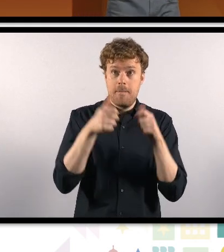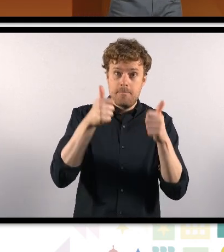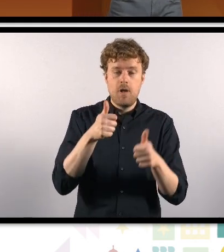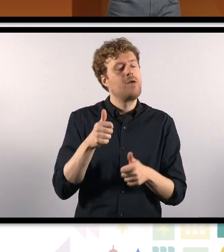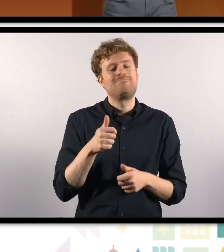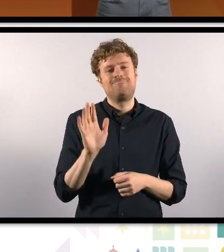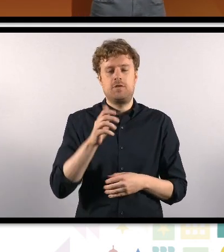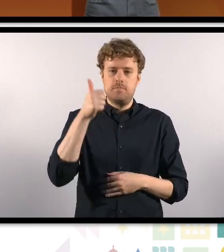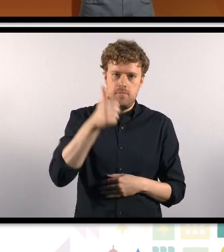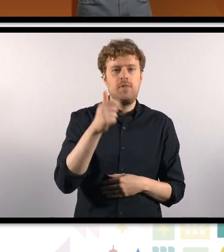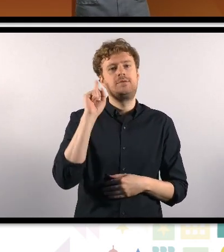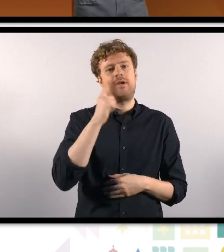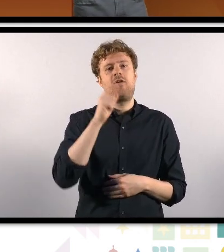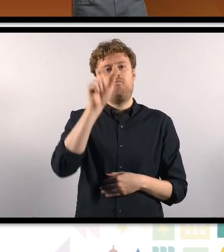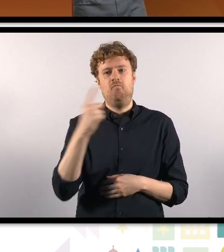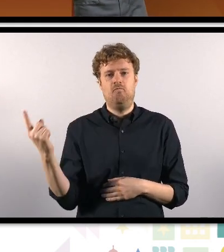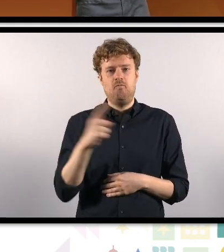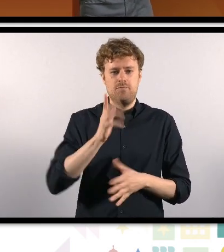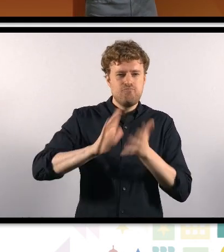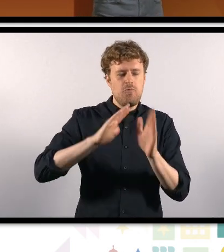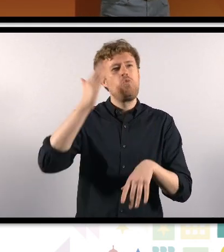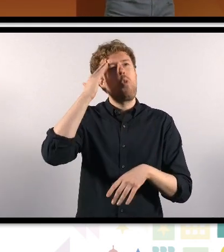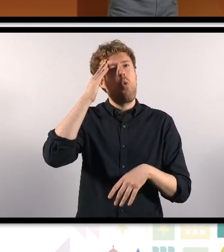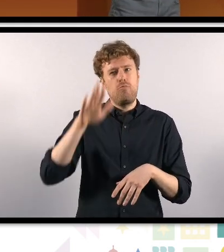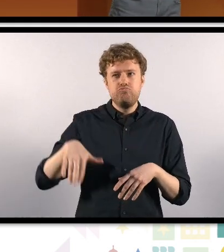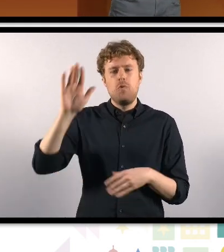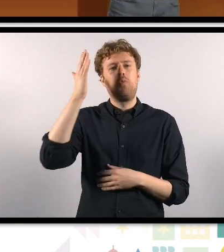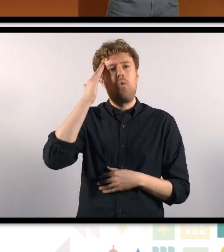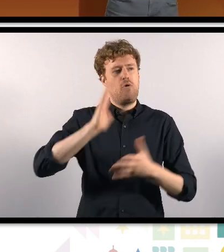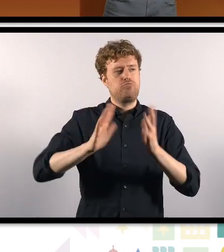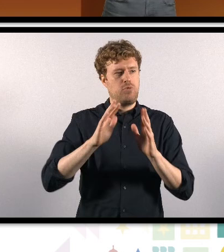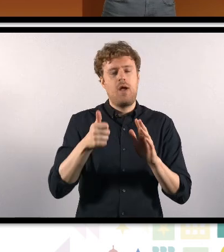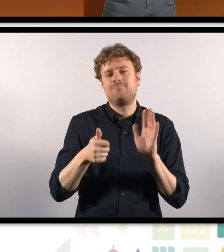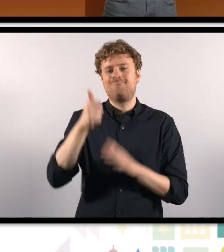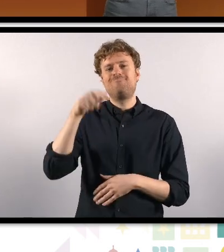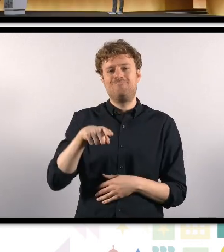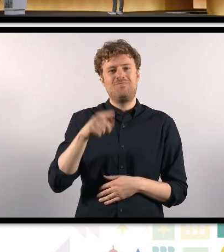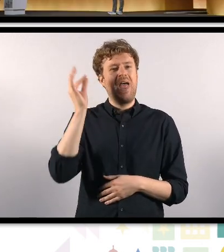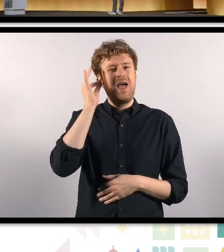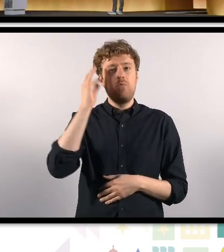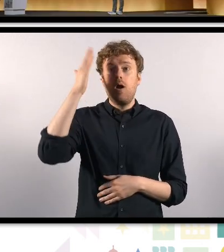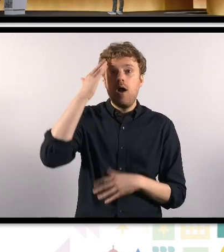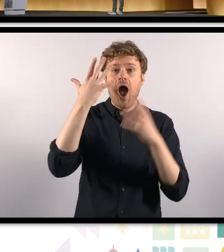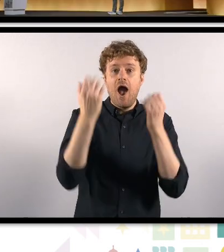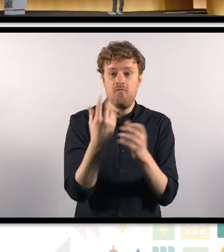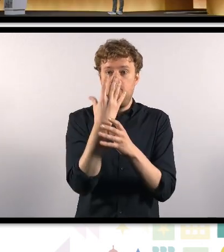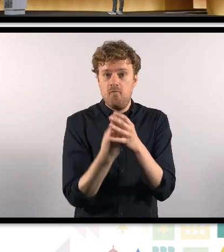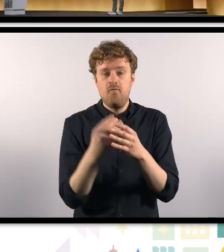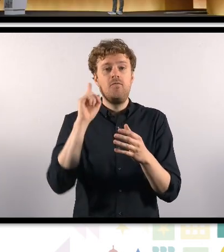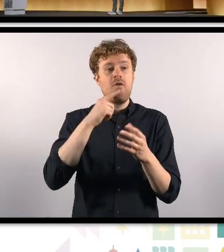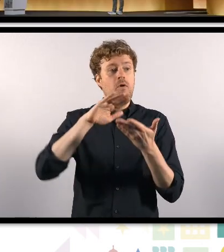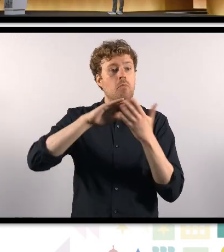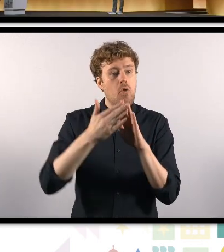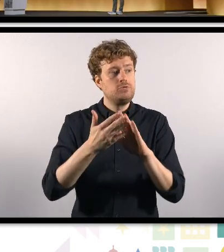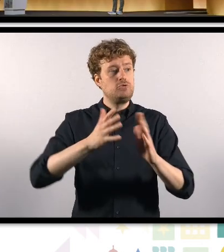these images, they may not understand that it would work. But if you turn it facing forward as a deaf person would sign, then that's the